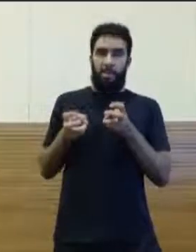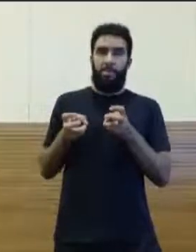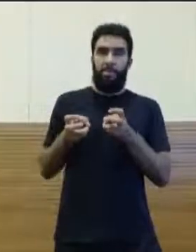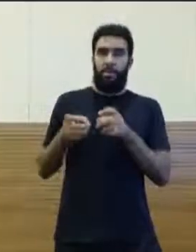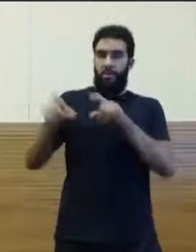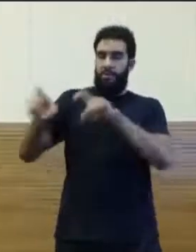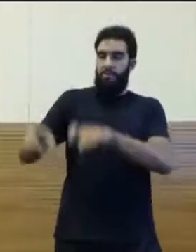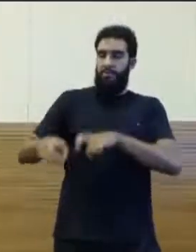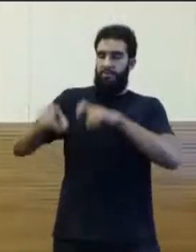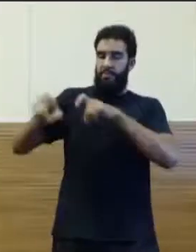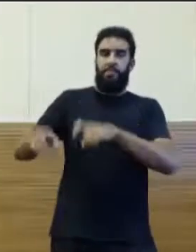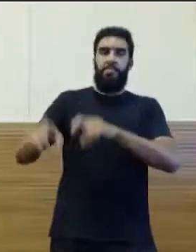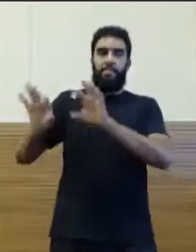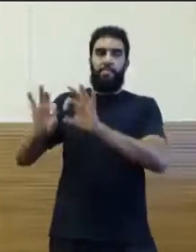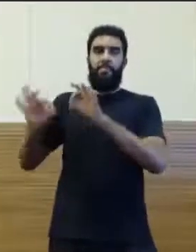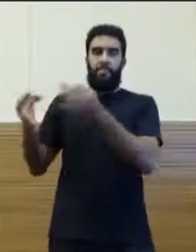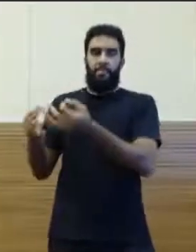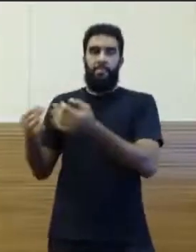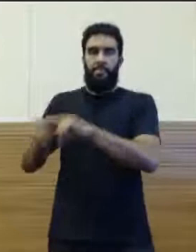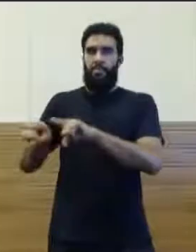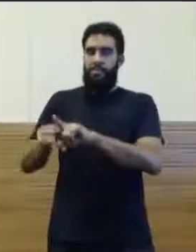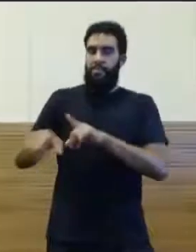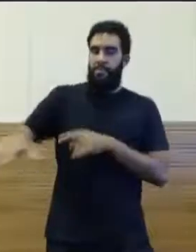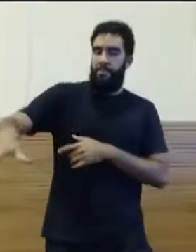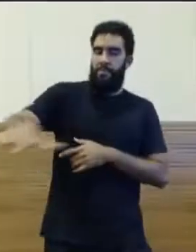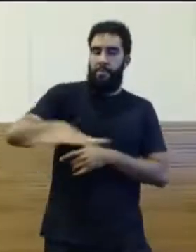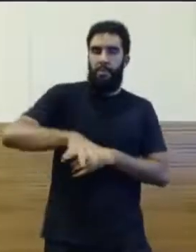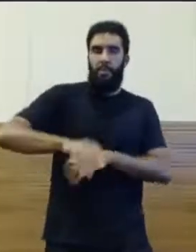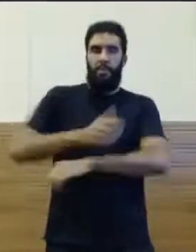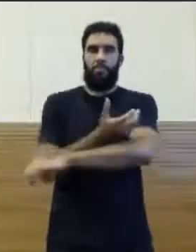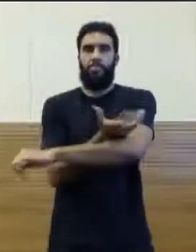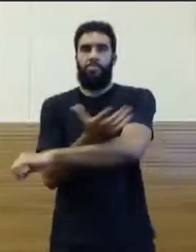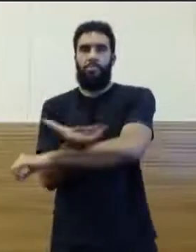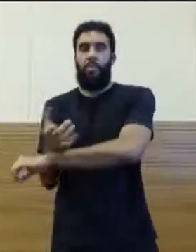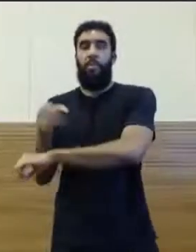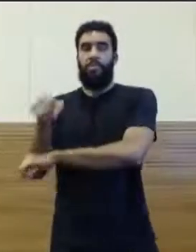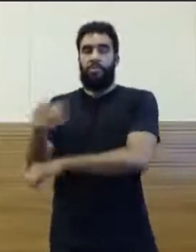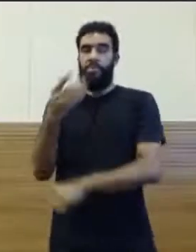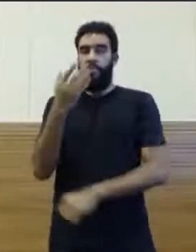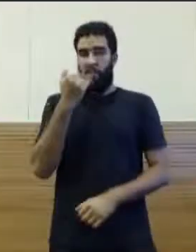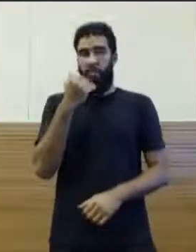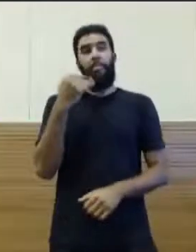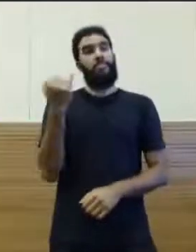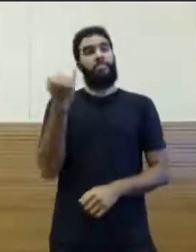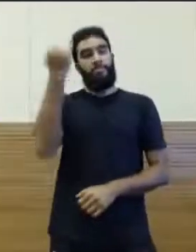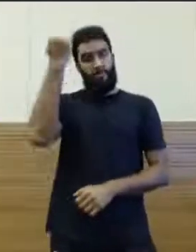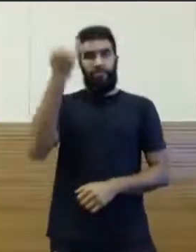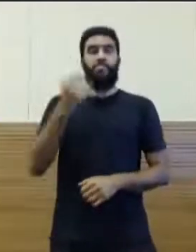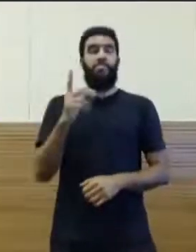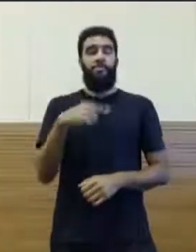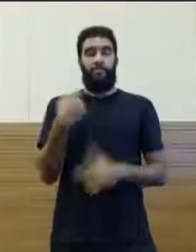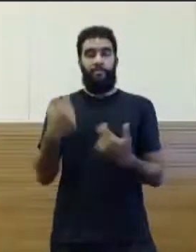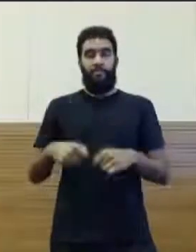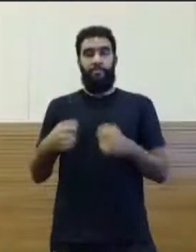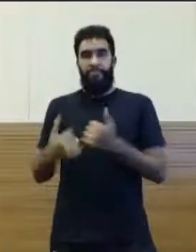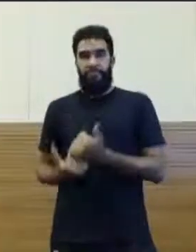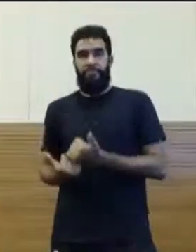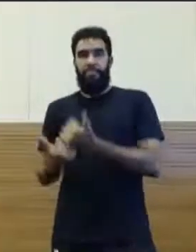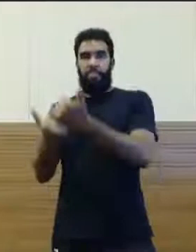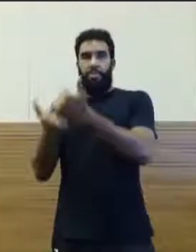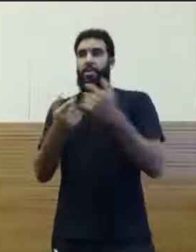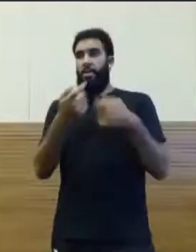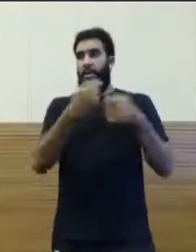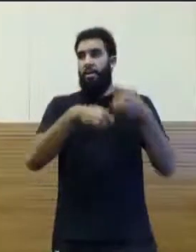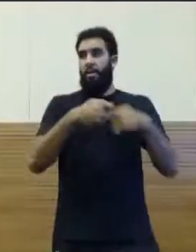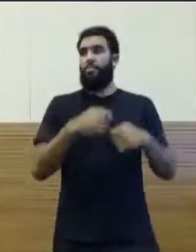recognize the role of family agriculture and the fields of our country where the foods come from, and how